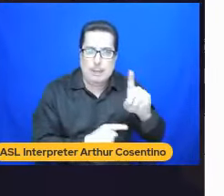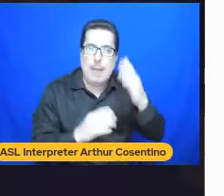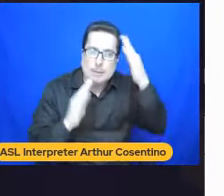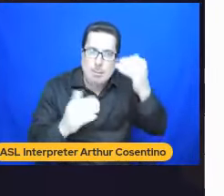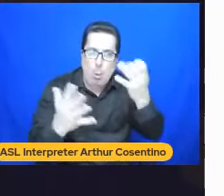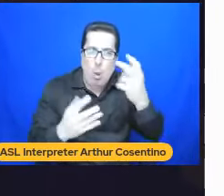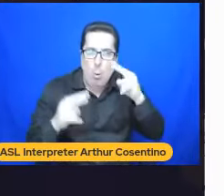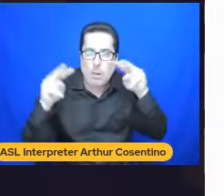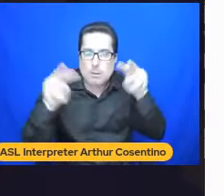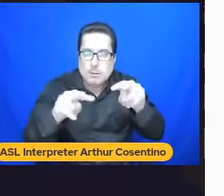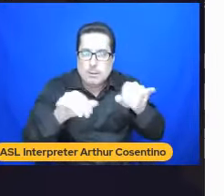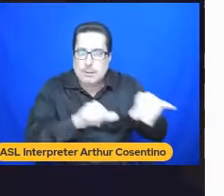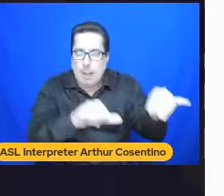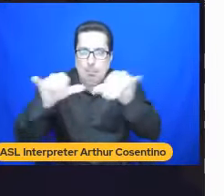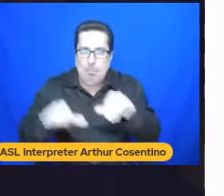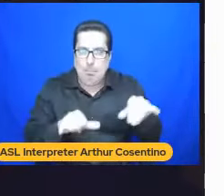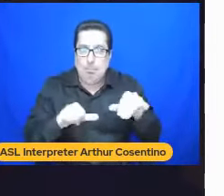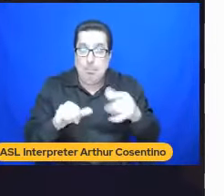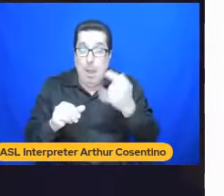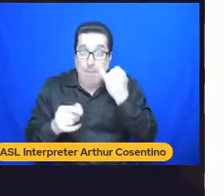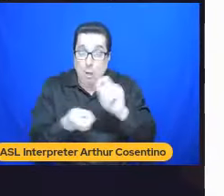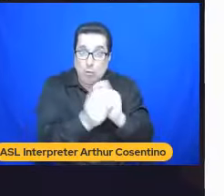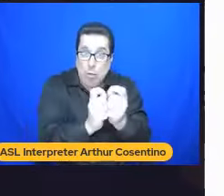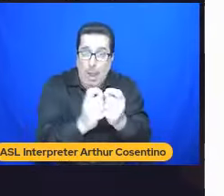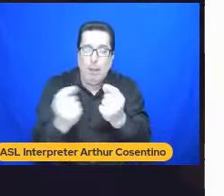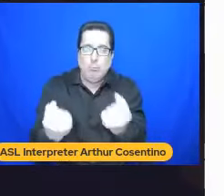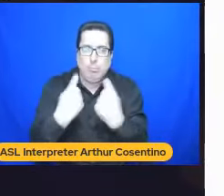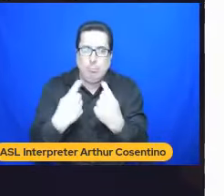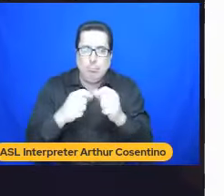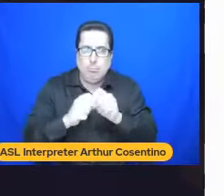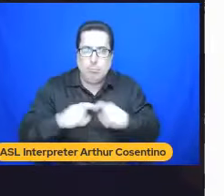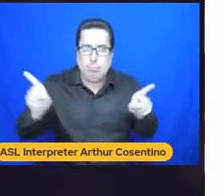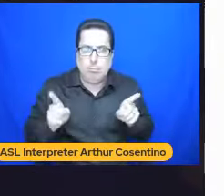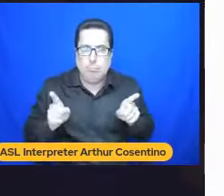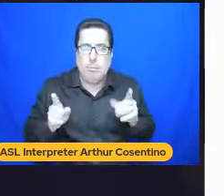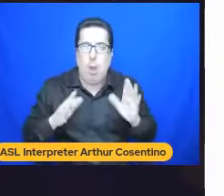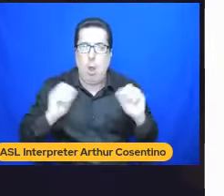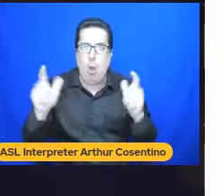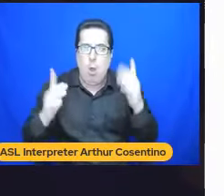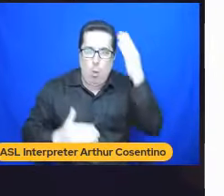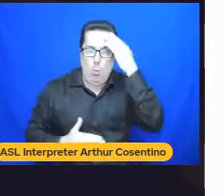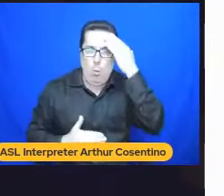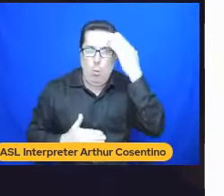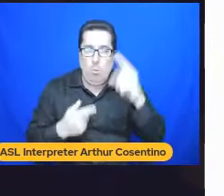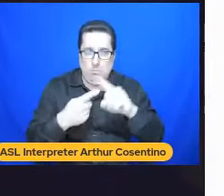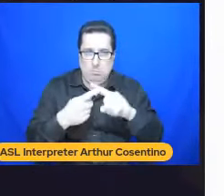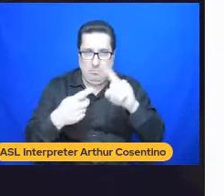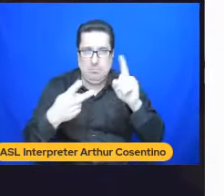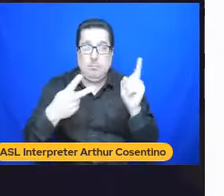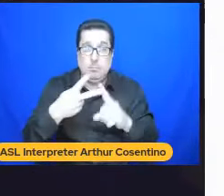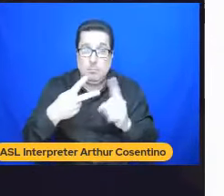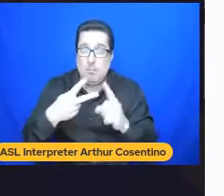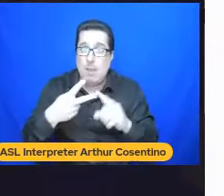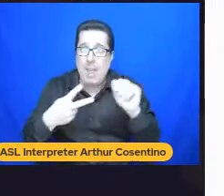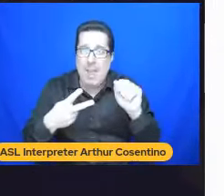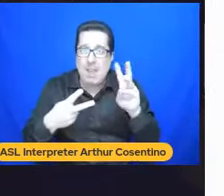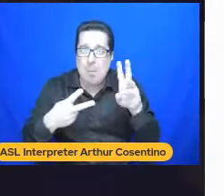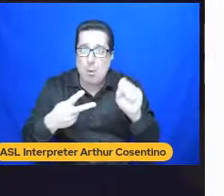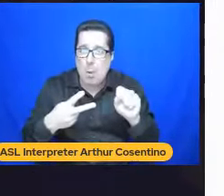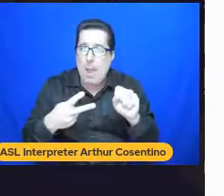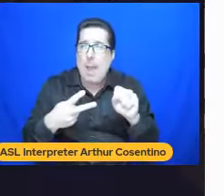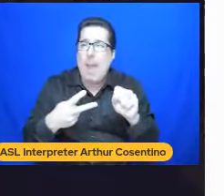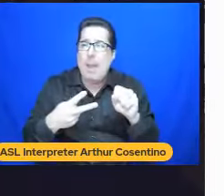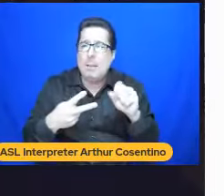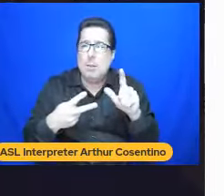like to see every time we do have a change. Now, the next one is to use the AWS logs module with